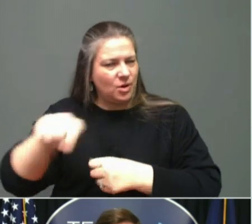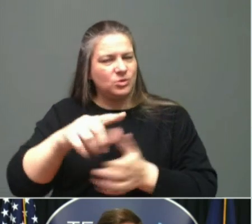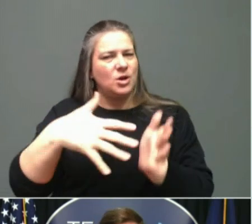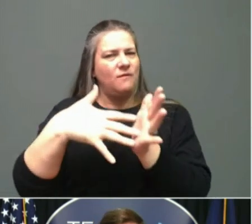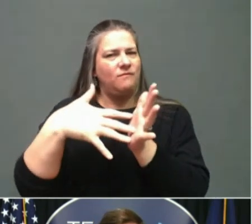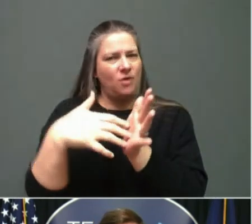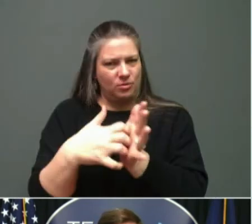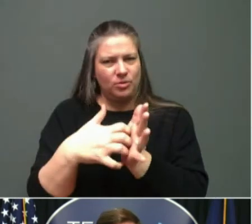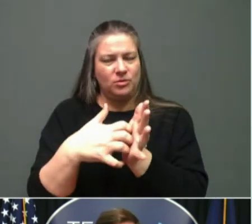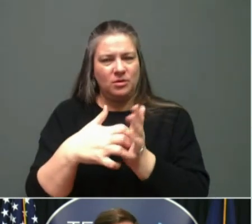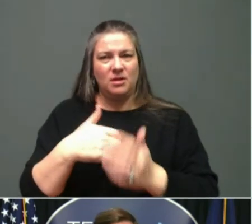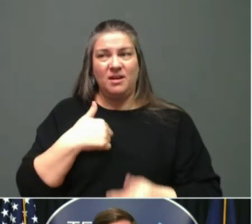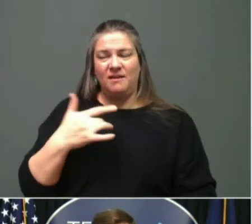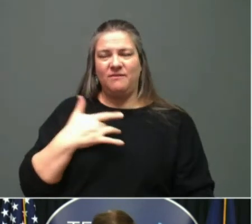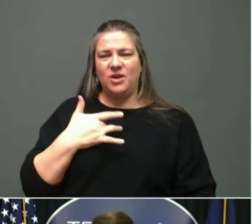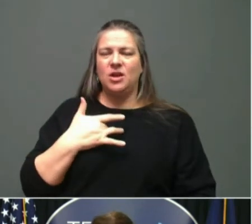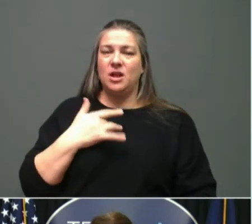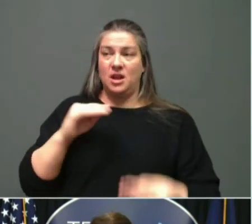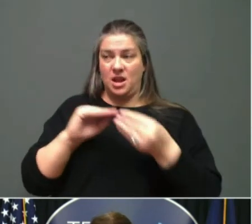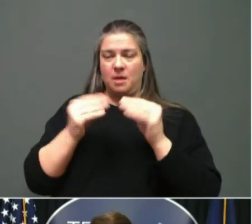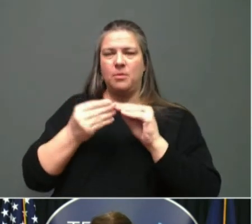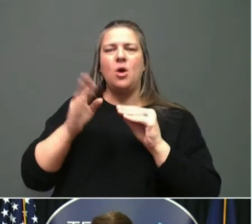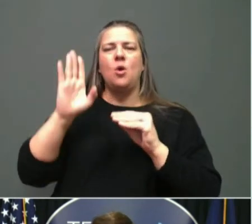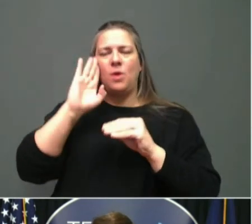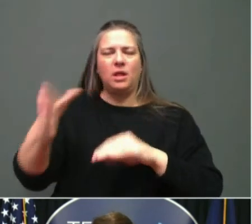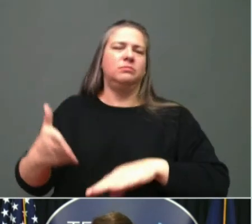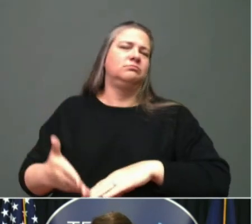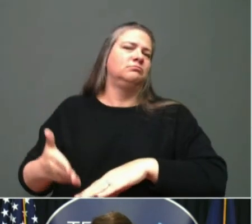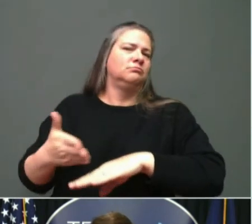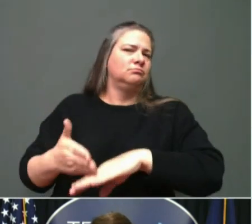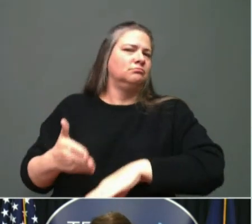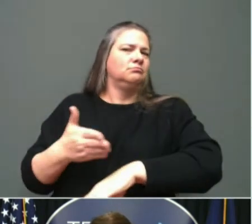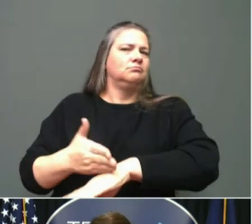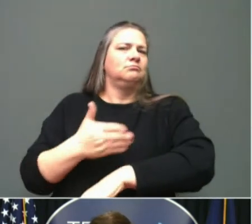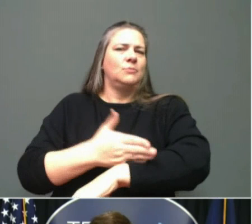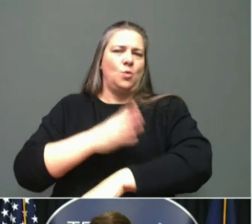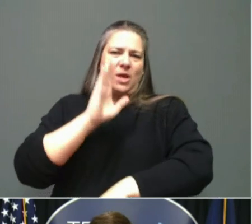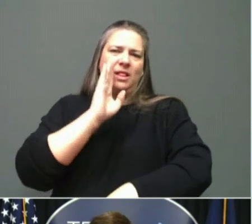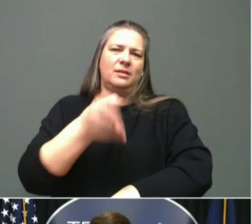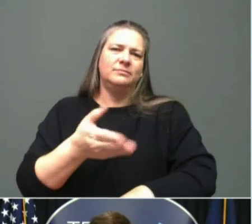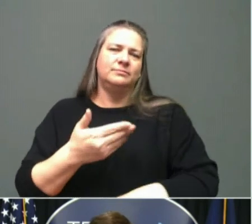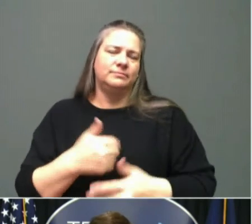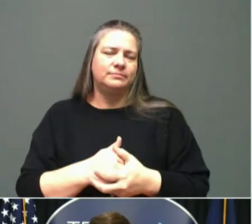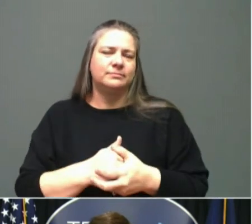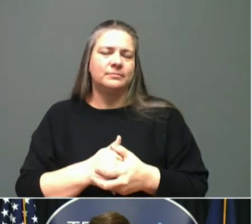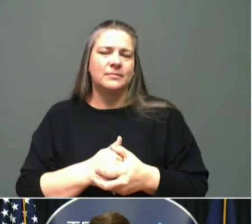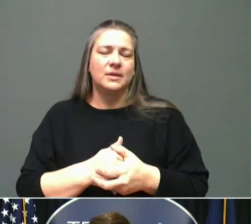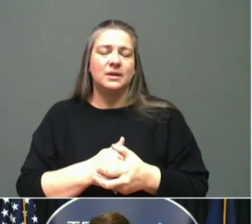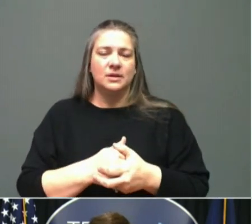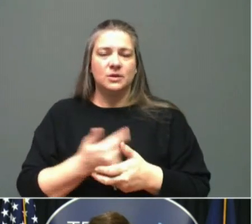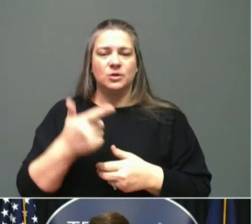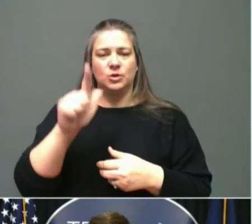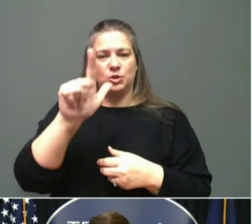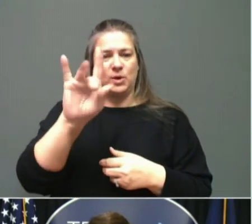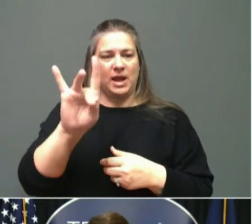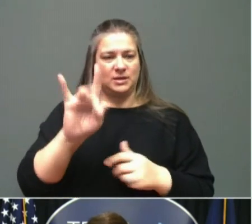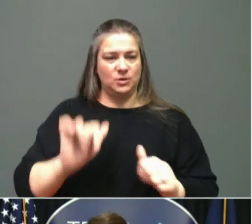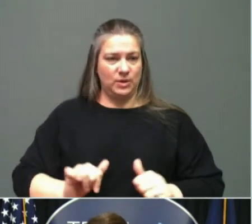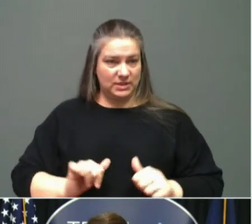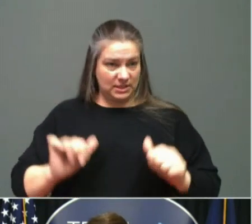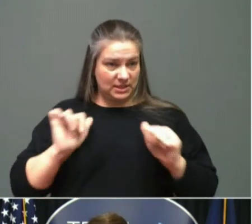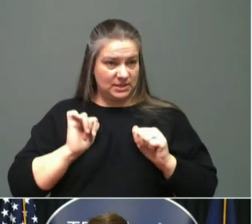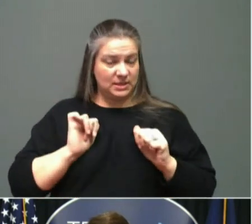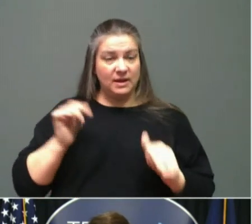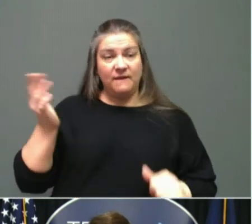numbers are going to change significantly as we move forward. So on active cases, 28 new residents, 15 new